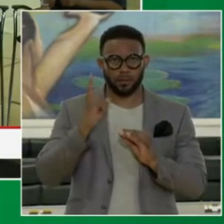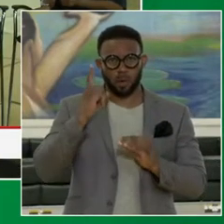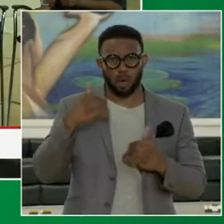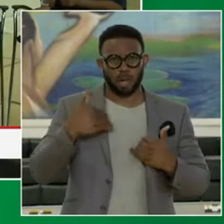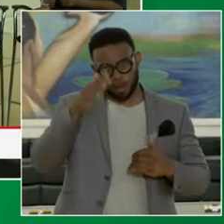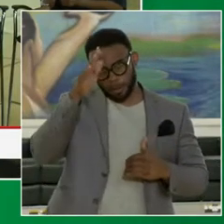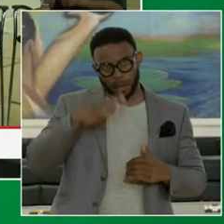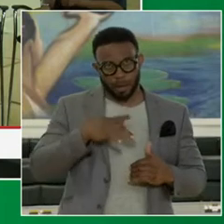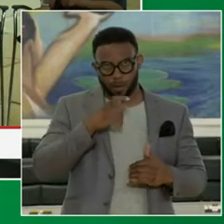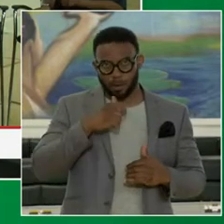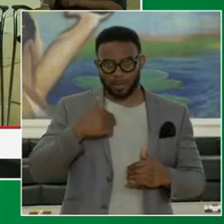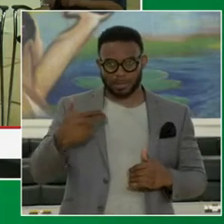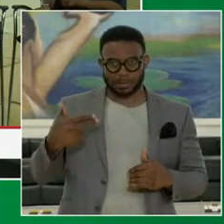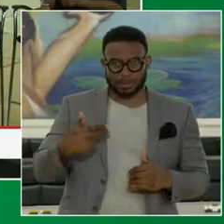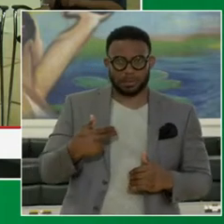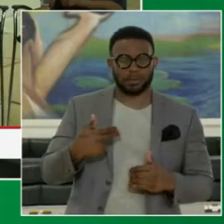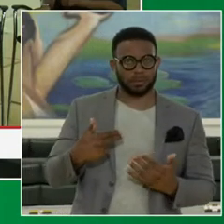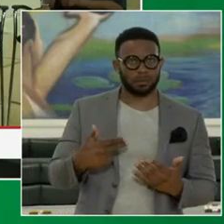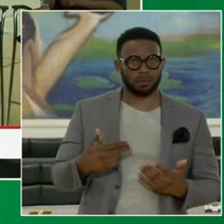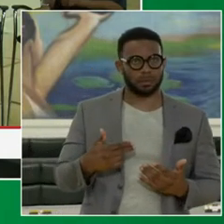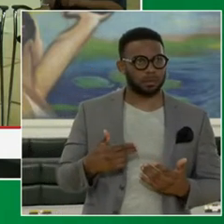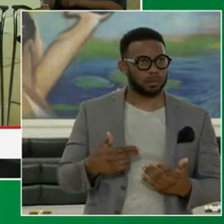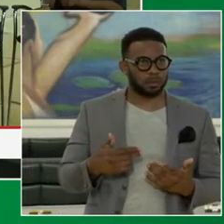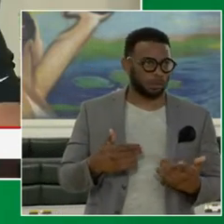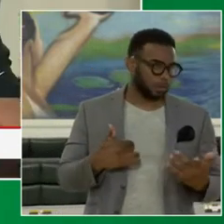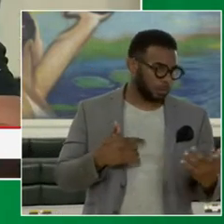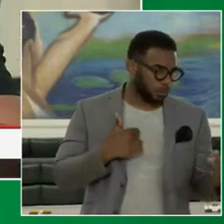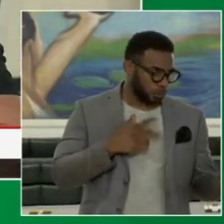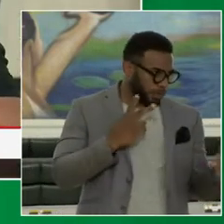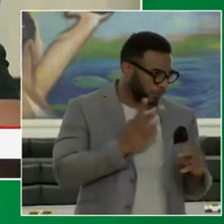young man who had been shot, and as